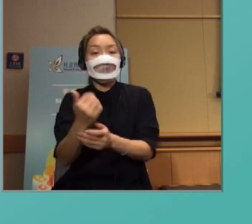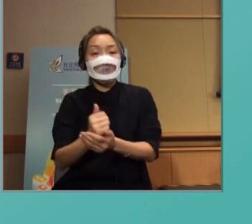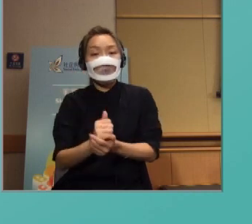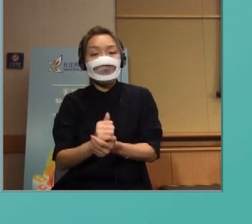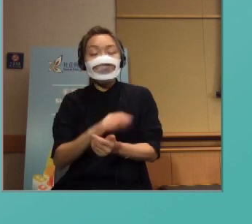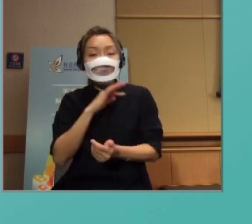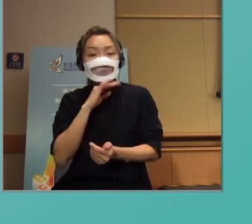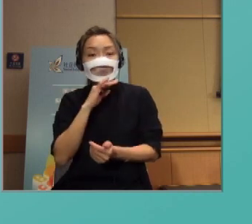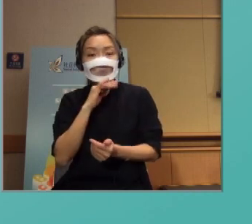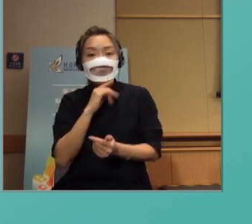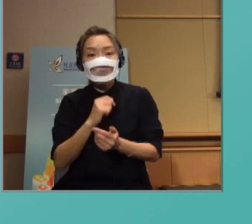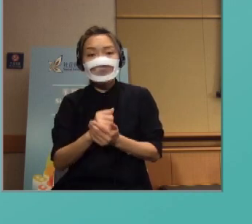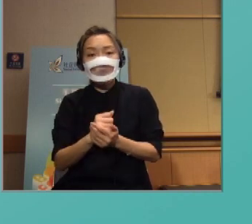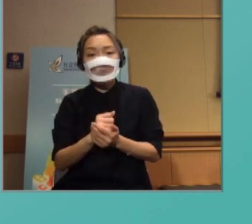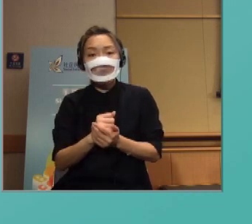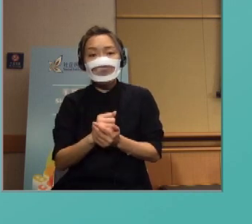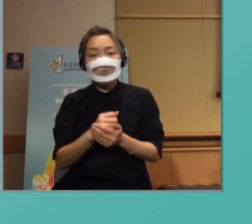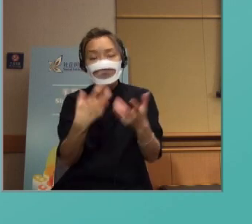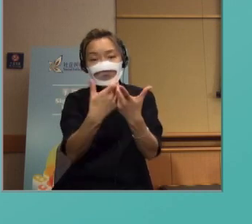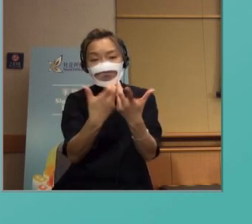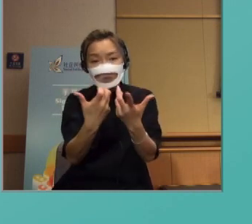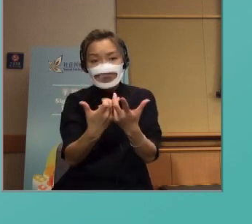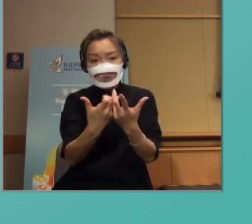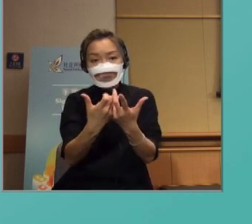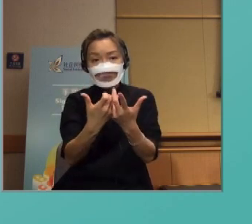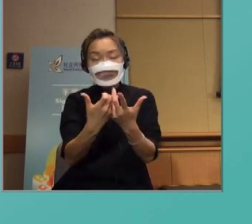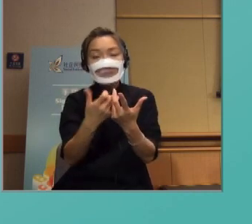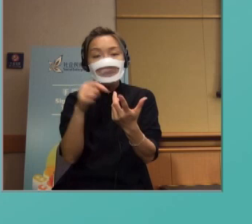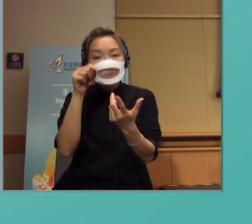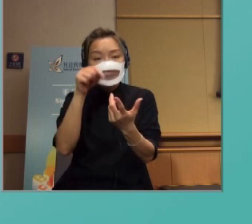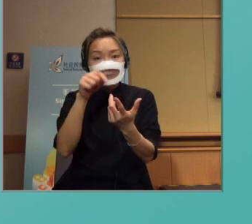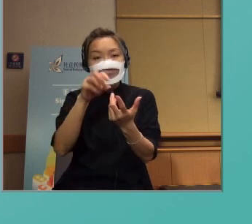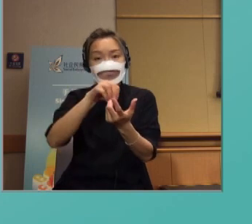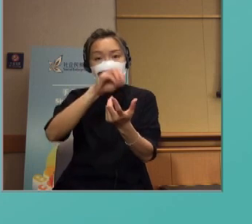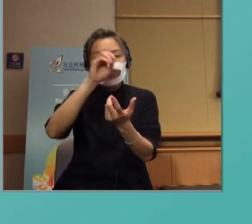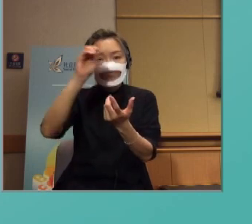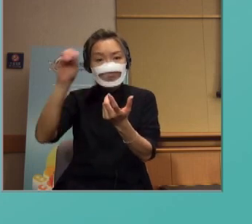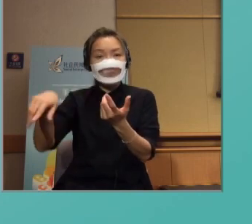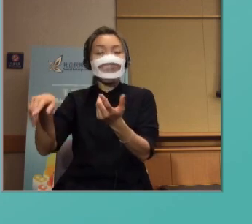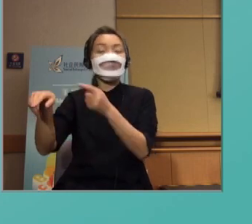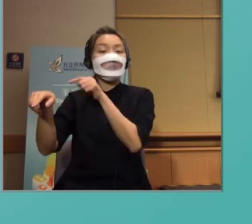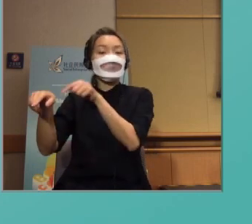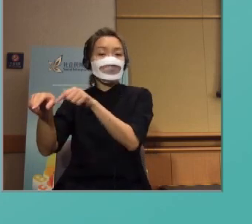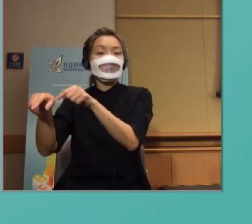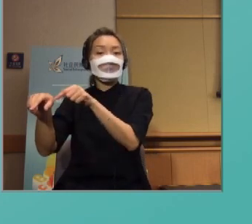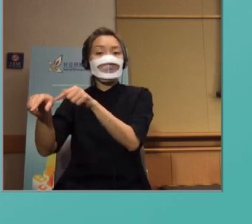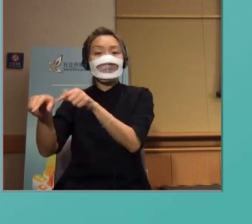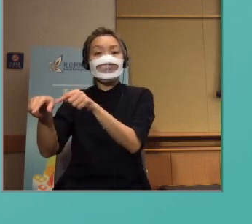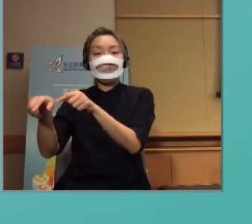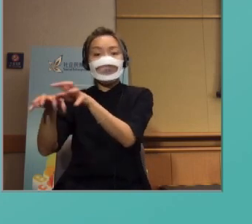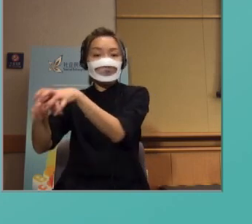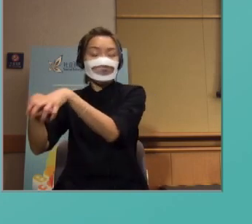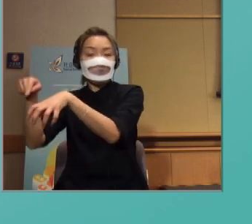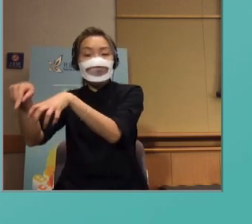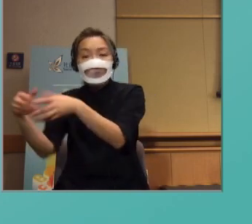like Sandbox or Axie Infinity, and you basically place them with an economic factor, like in a small city or village, then the economic activity becomes very